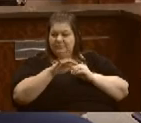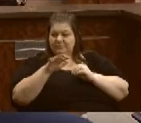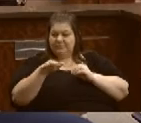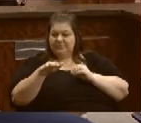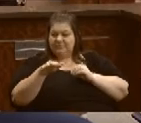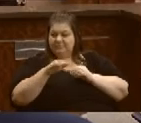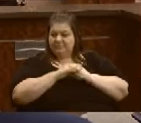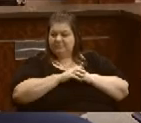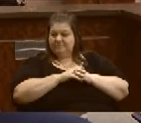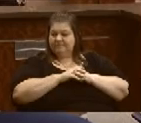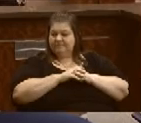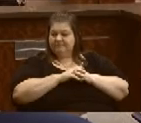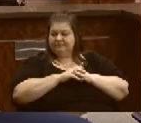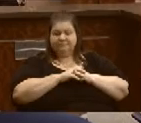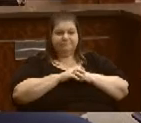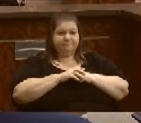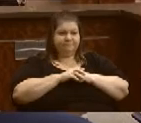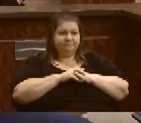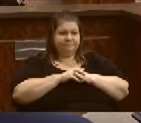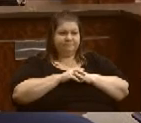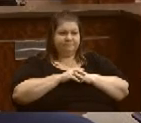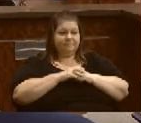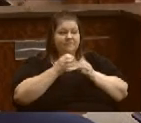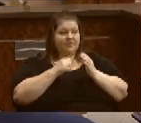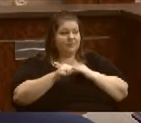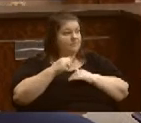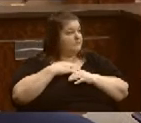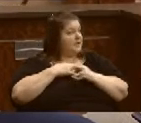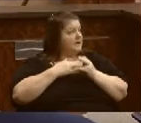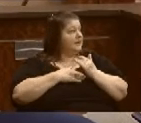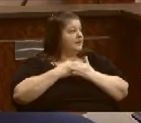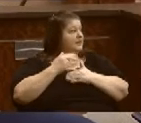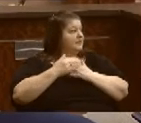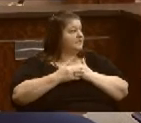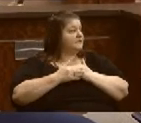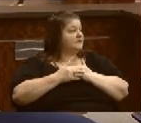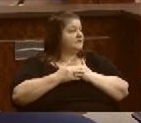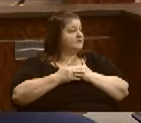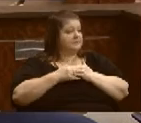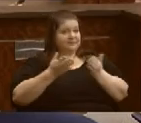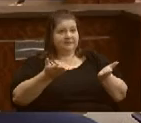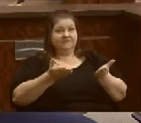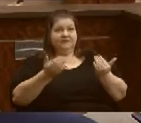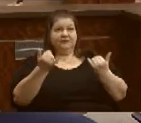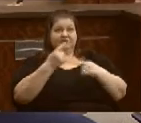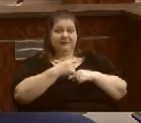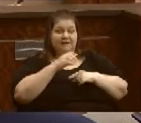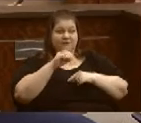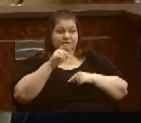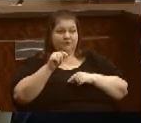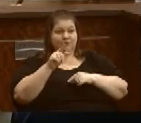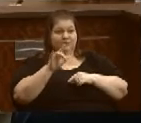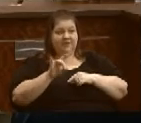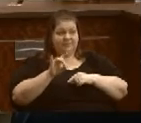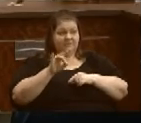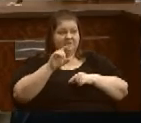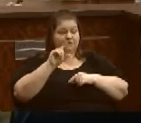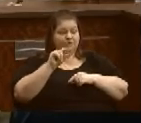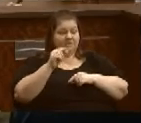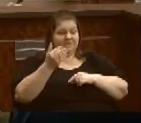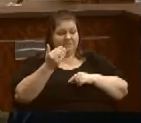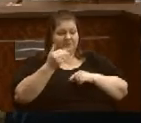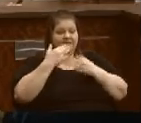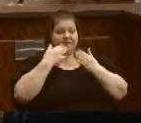of Pythias, given under my hand the 28th day of October 2015. Thank you so much